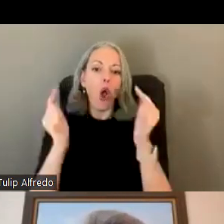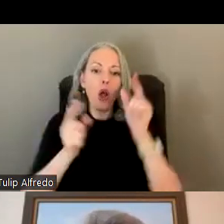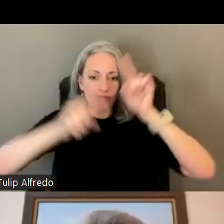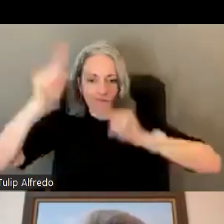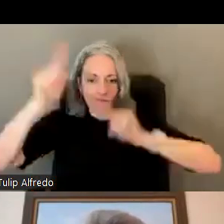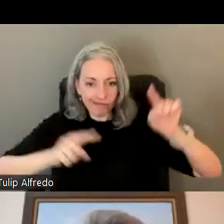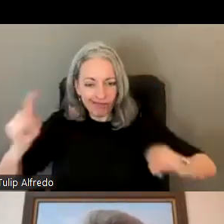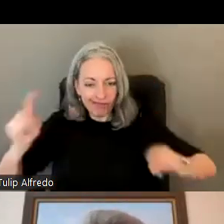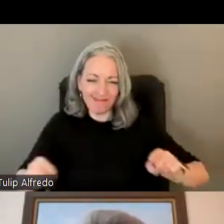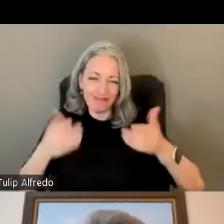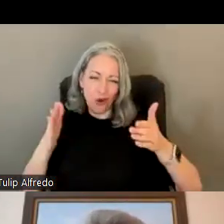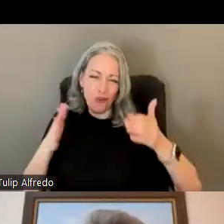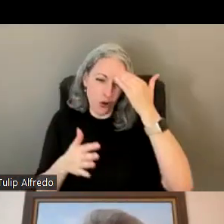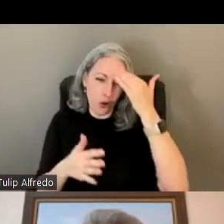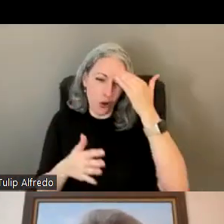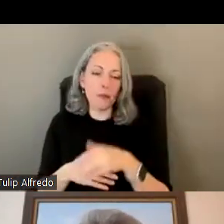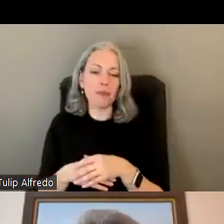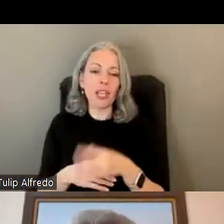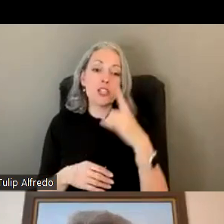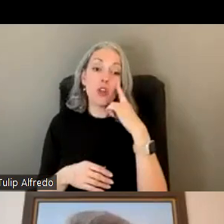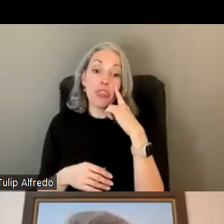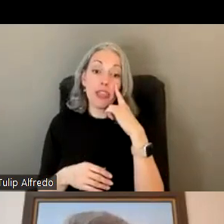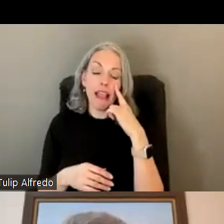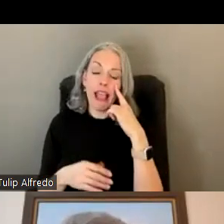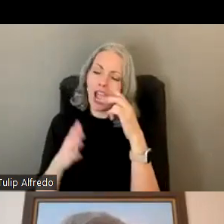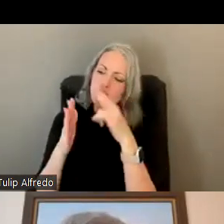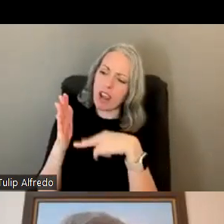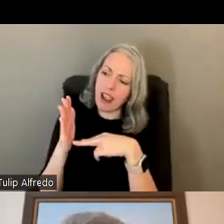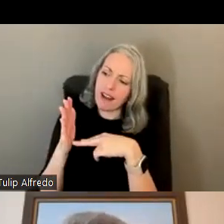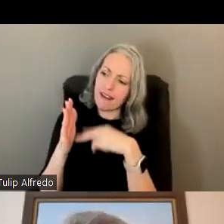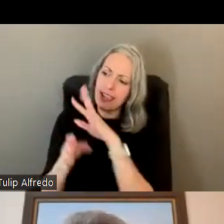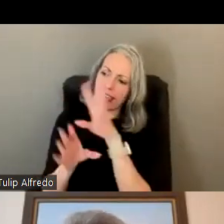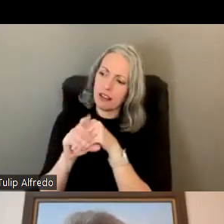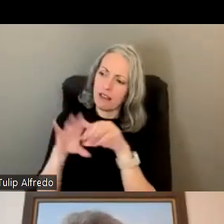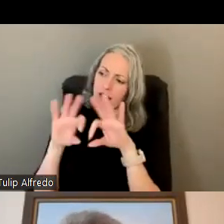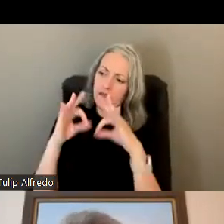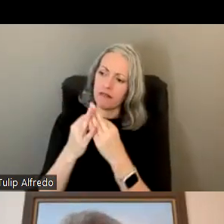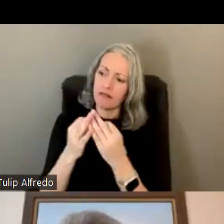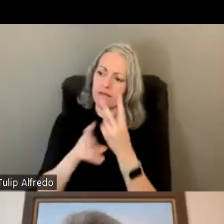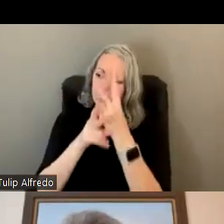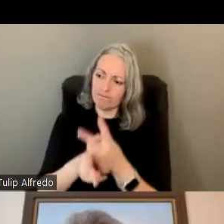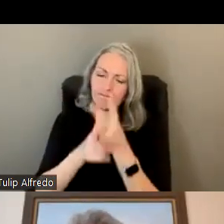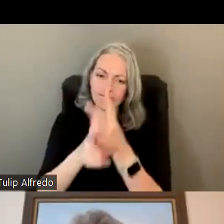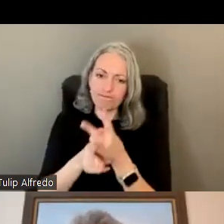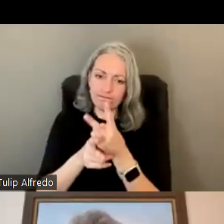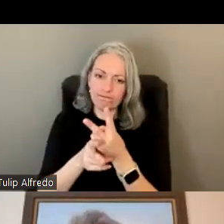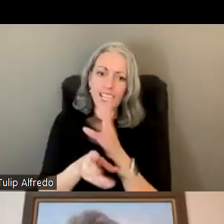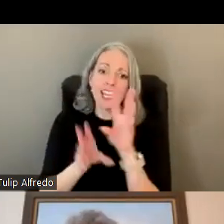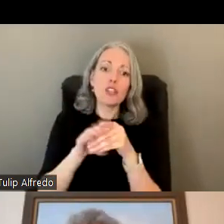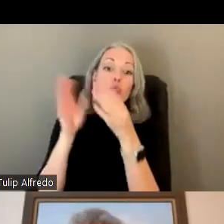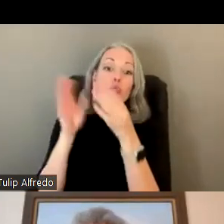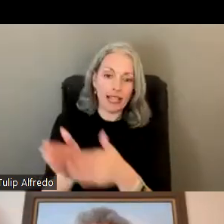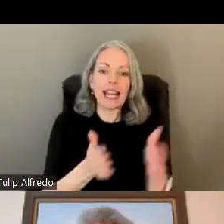we all know. So I guess the way I read that was incorporate family caregivers into the